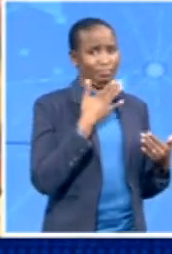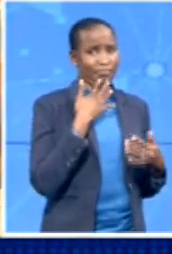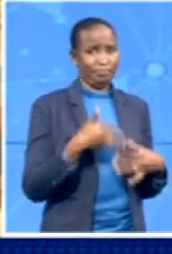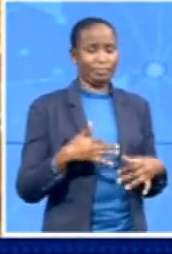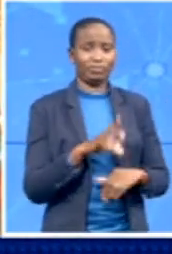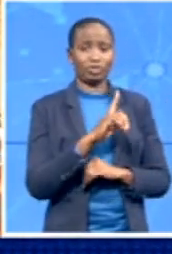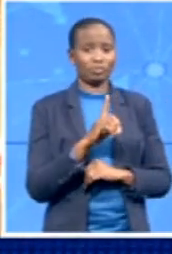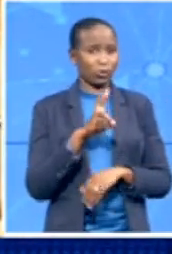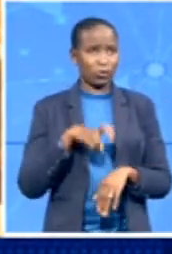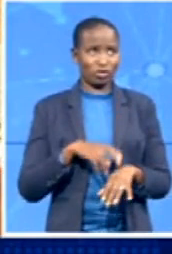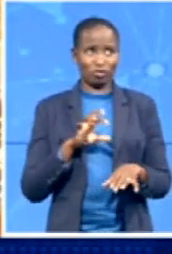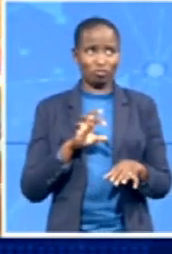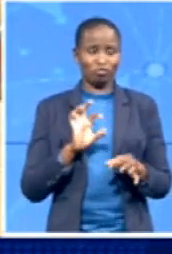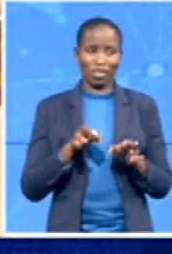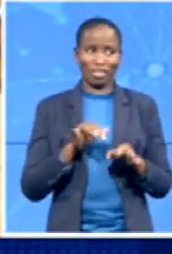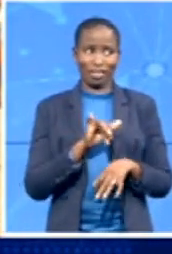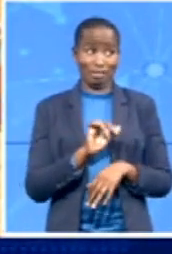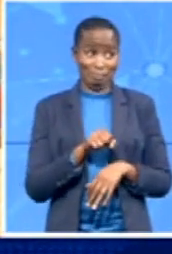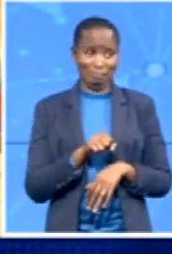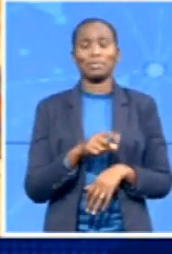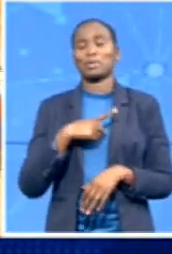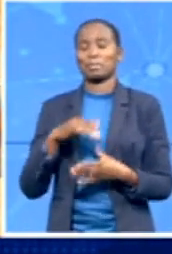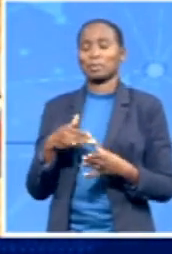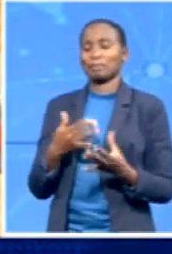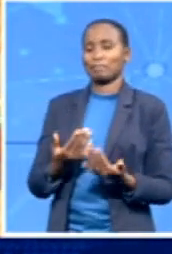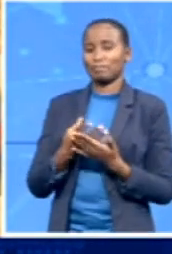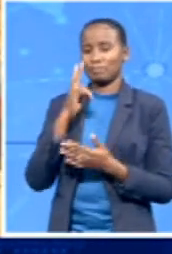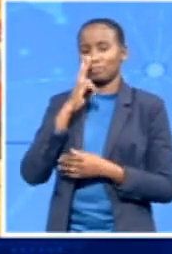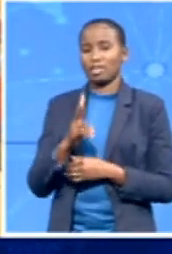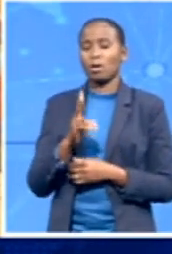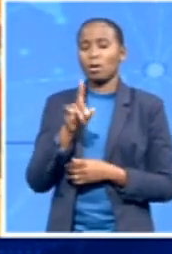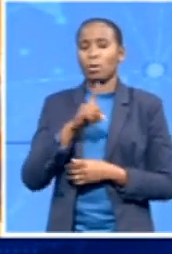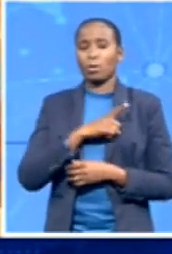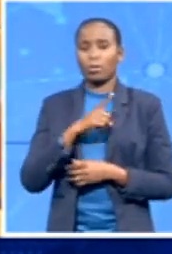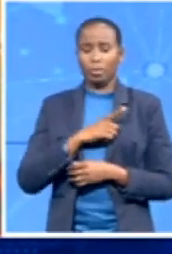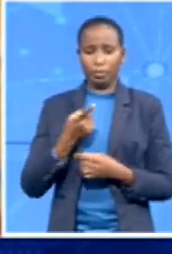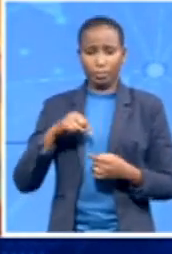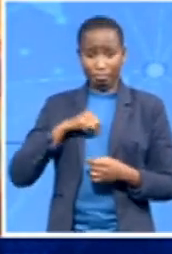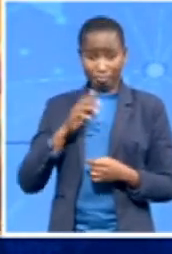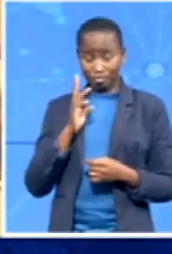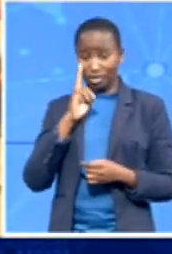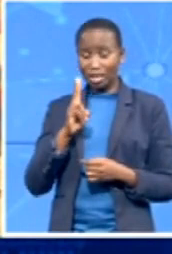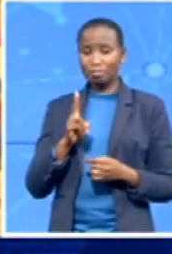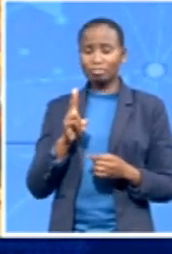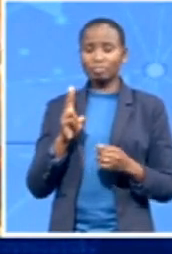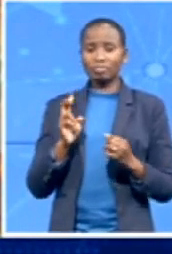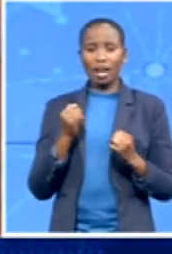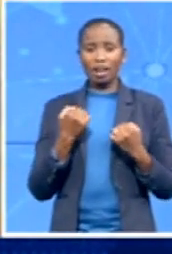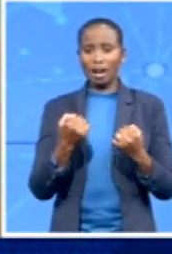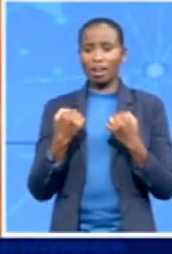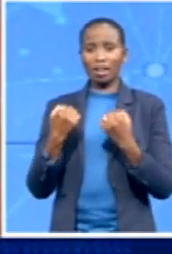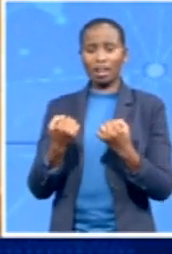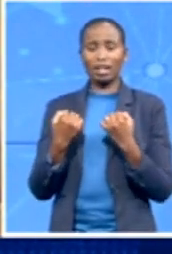course, as you can see, while we hear cars passing just behind us, it's a busy road. It links from the N1,